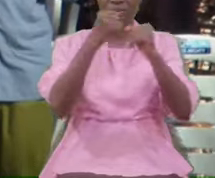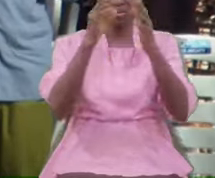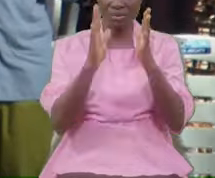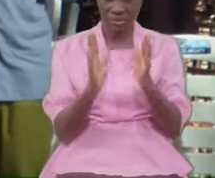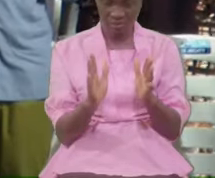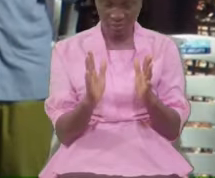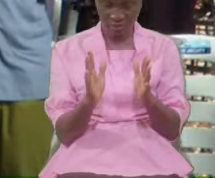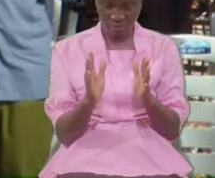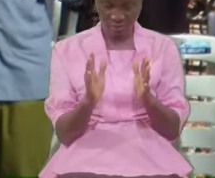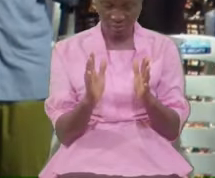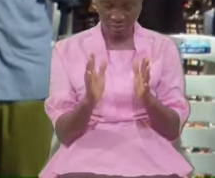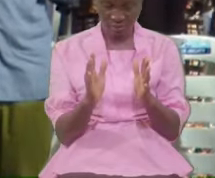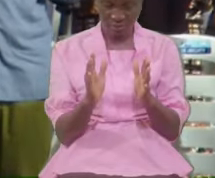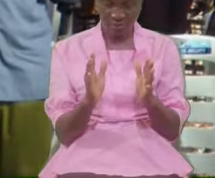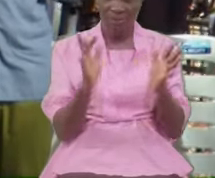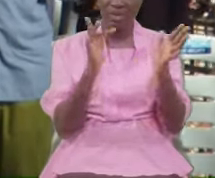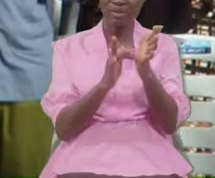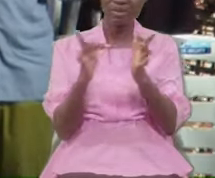Jesus Jesus